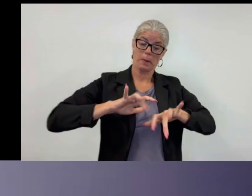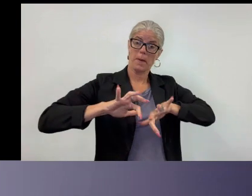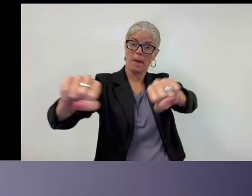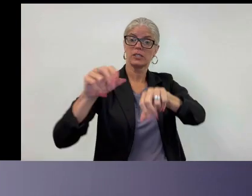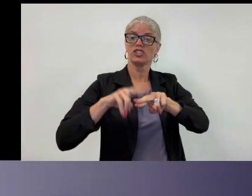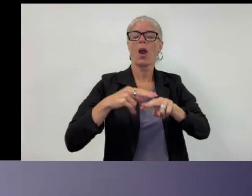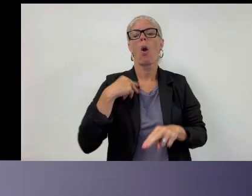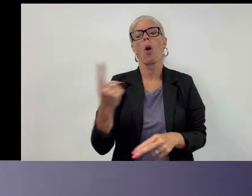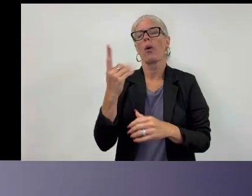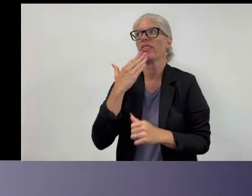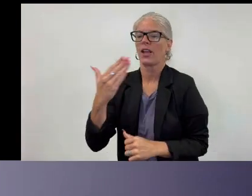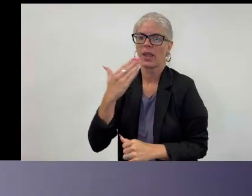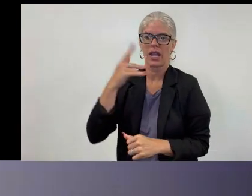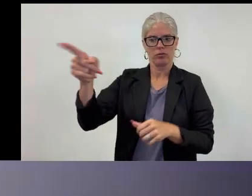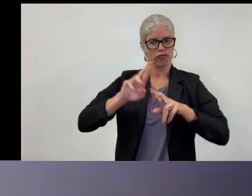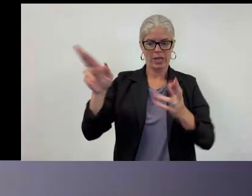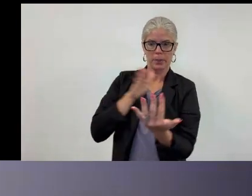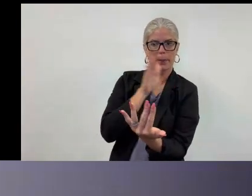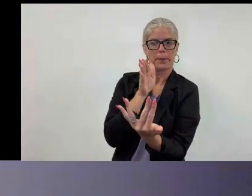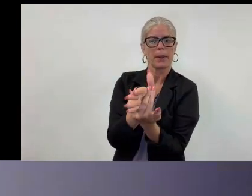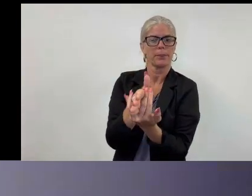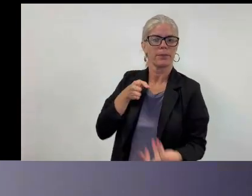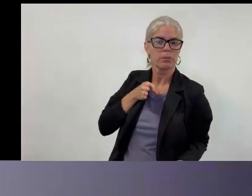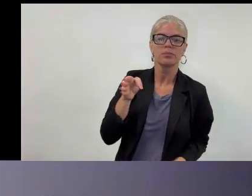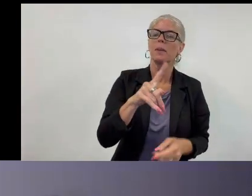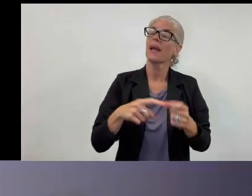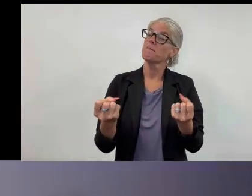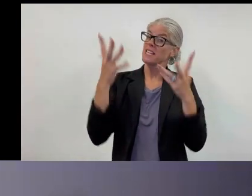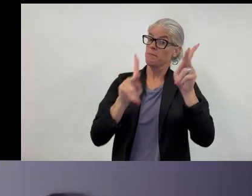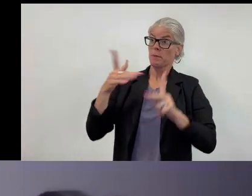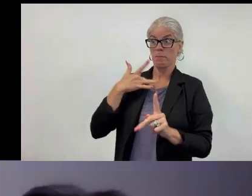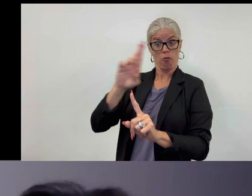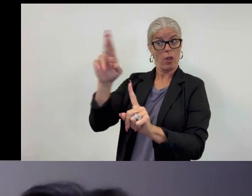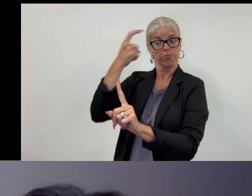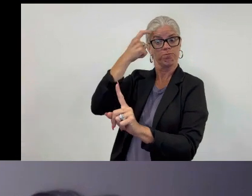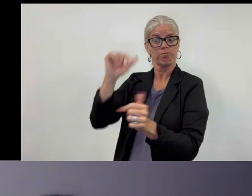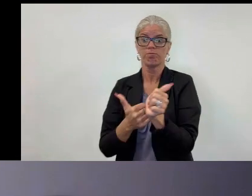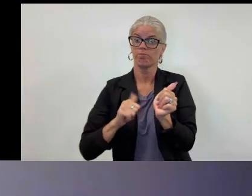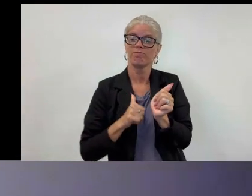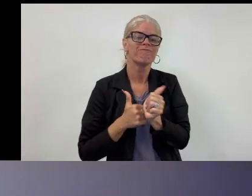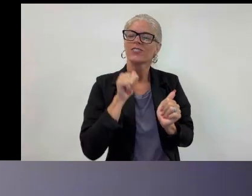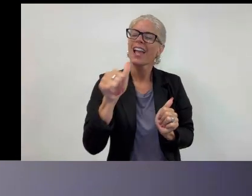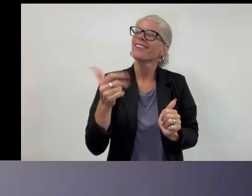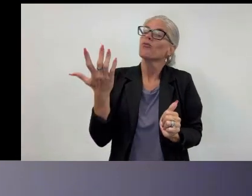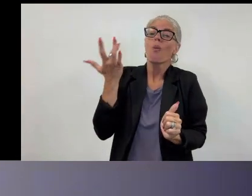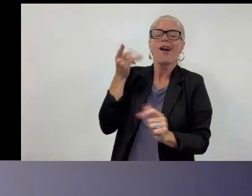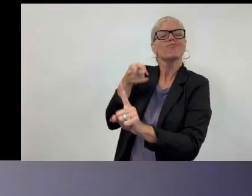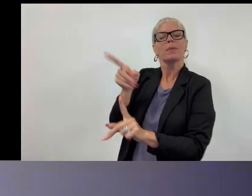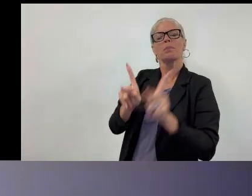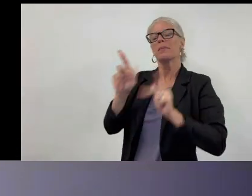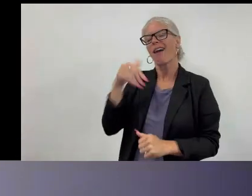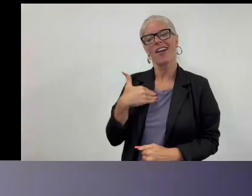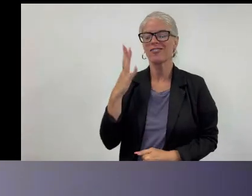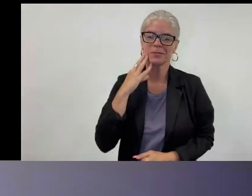way. Sometimes they'll ask you, would you like the chair moved? Or, and all those things are so considerate, but people are not